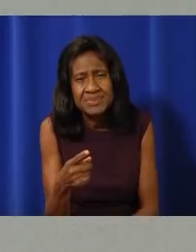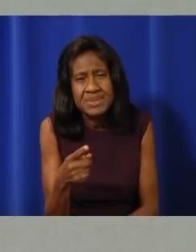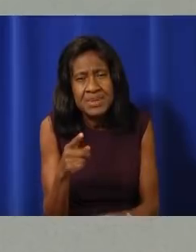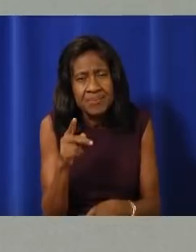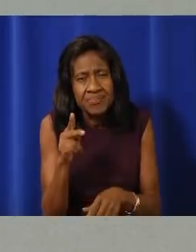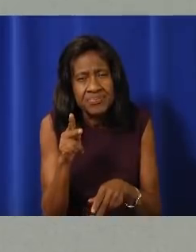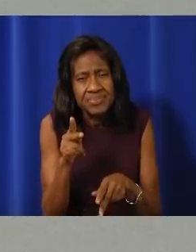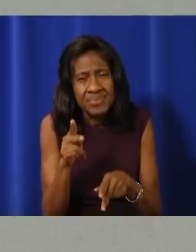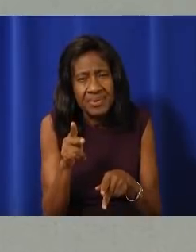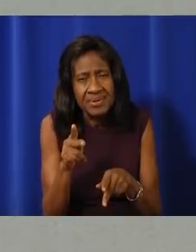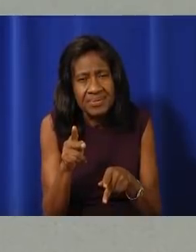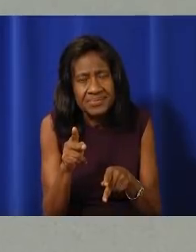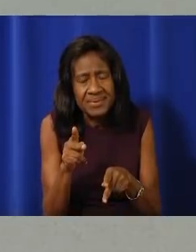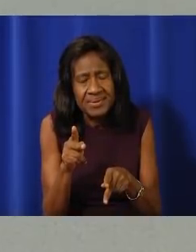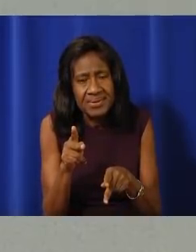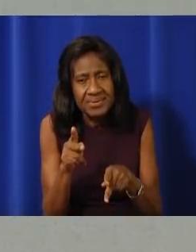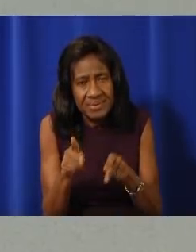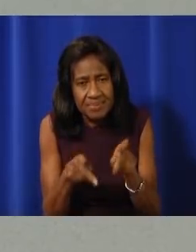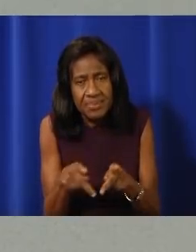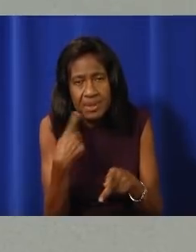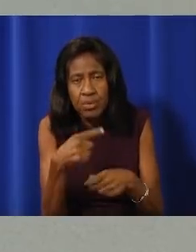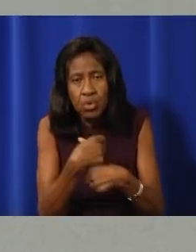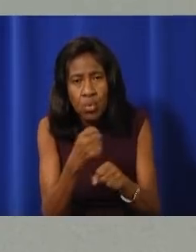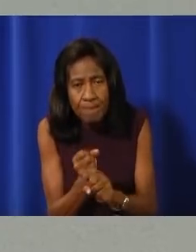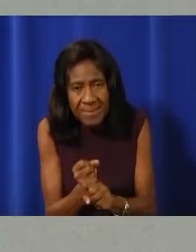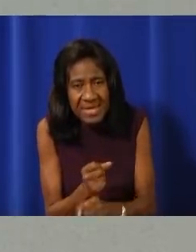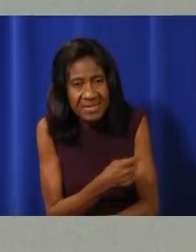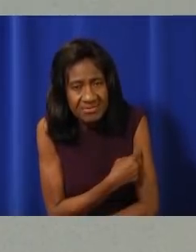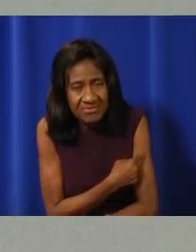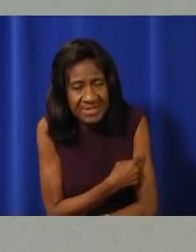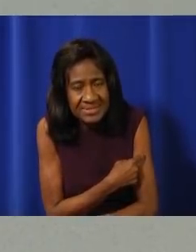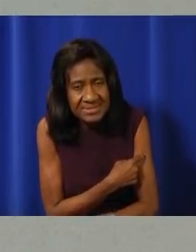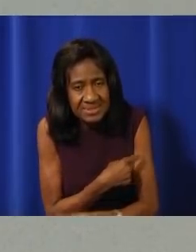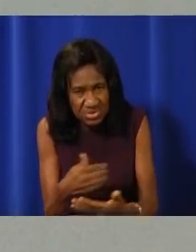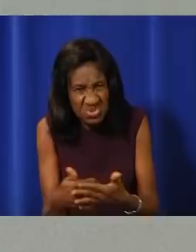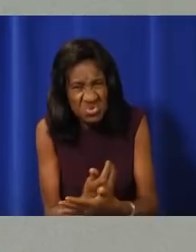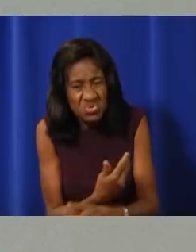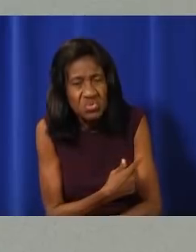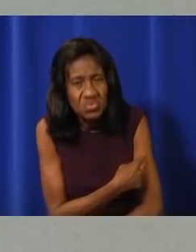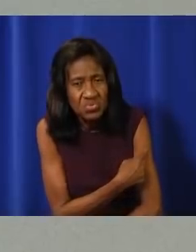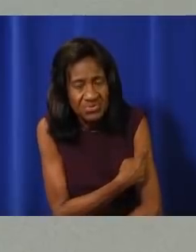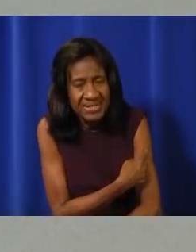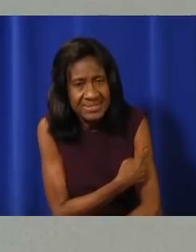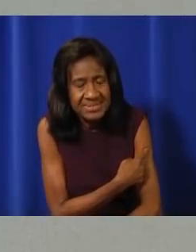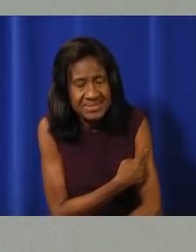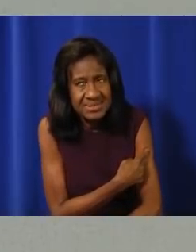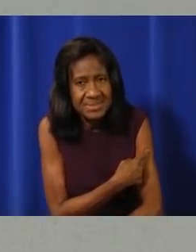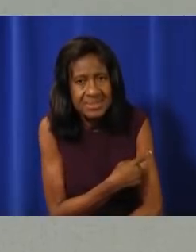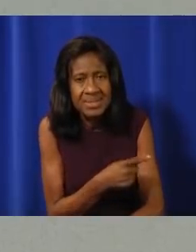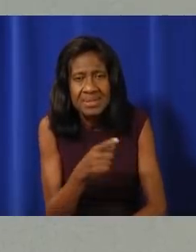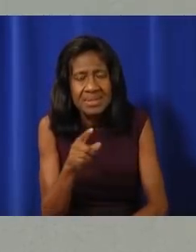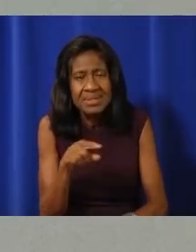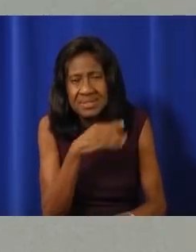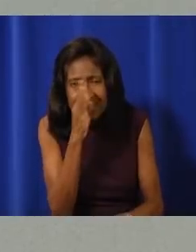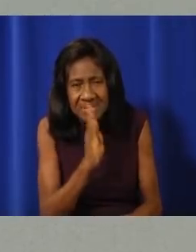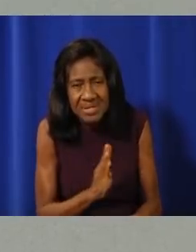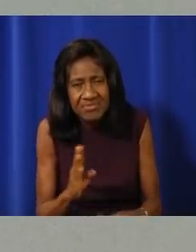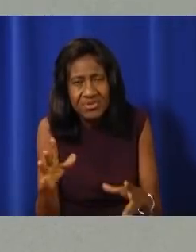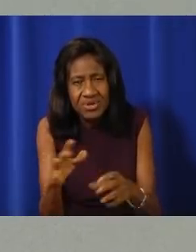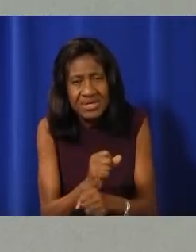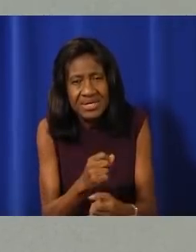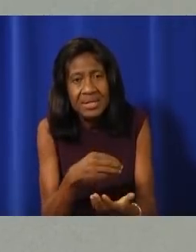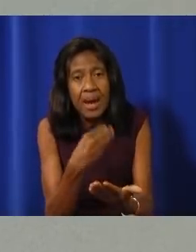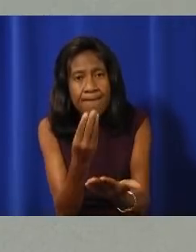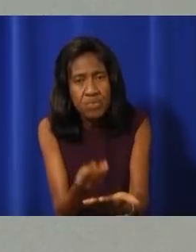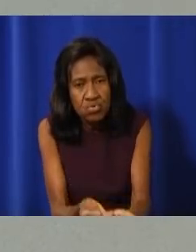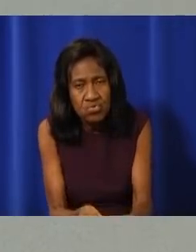asked for UK approval for that vaccine, so it has no license in the UK. Therefore, the UK would have no plans to